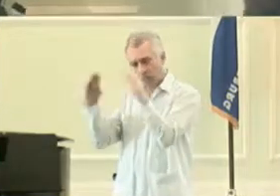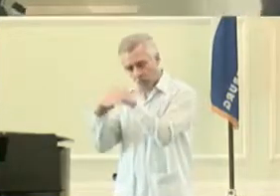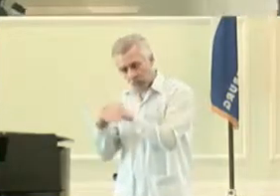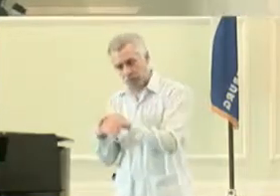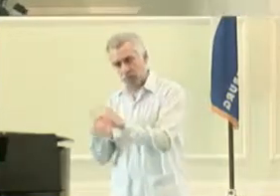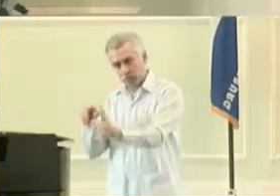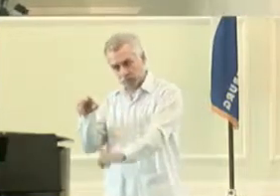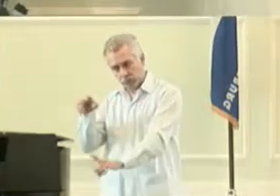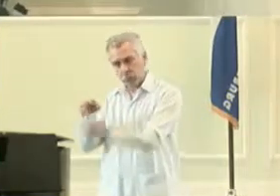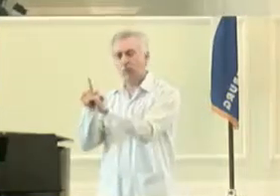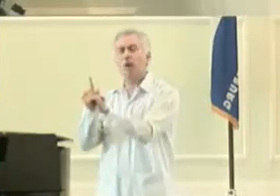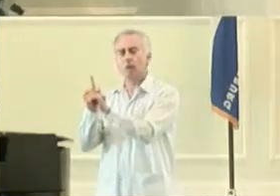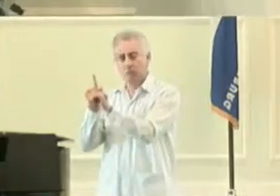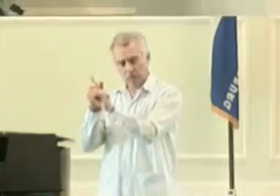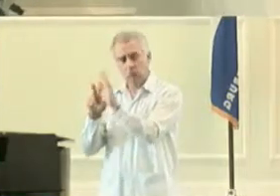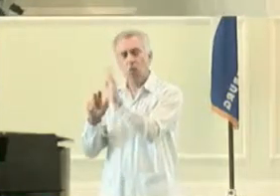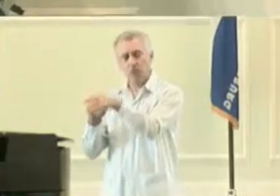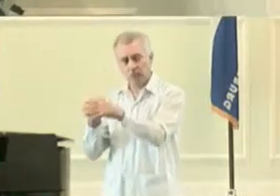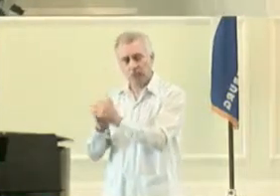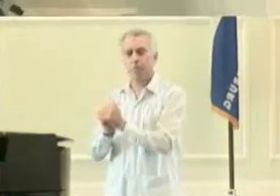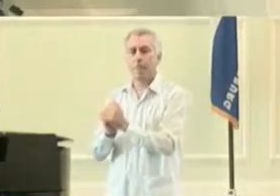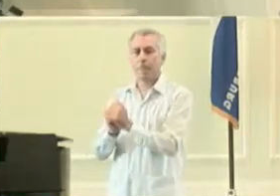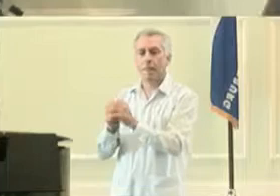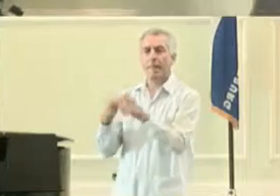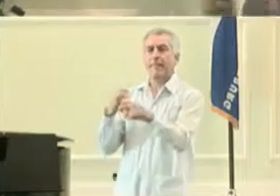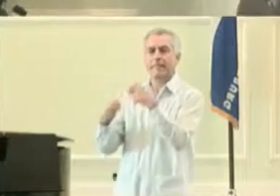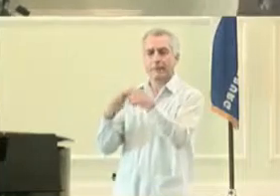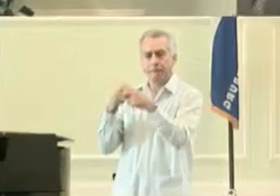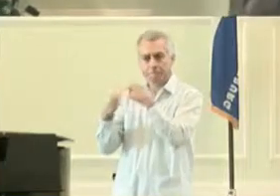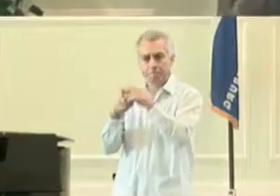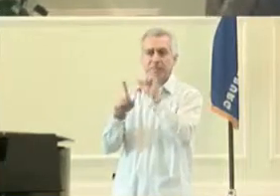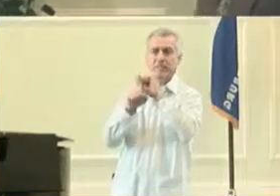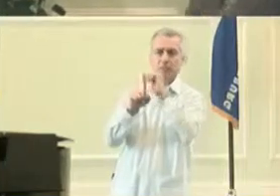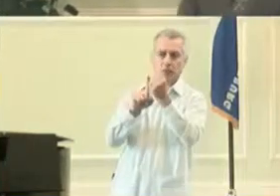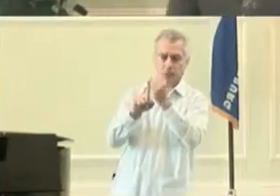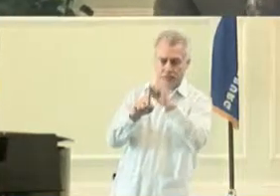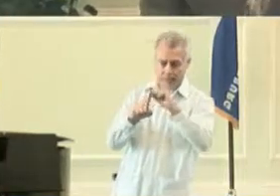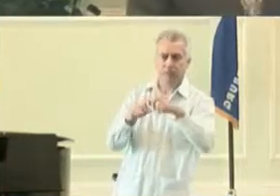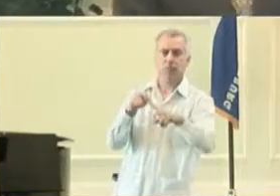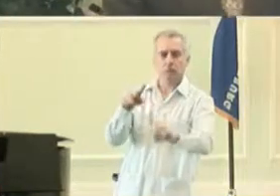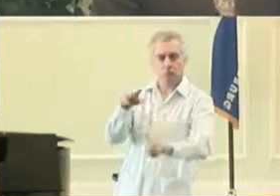they will. Different circumstances will arise.